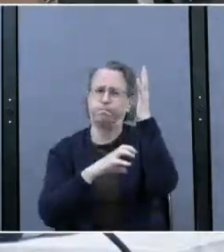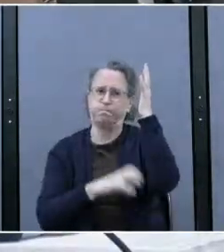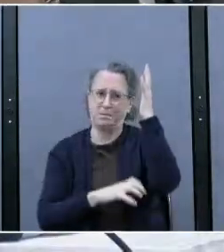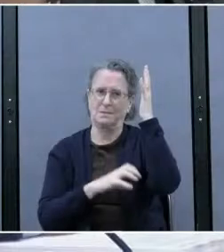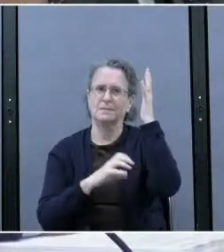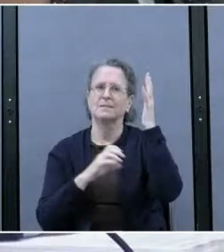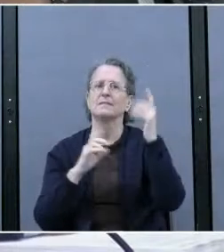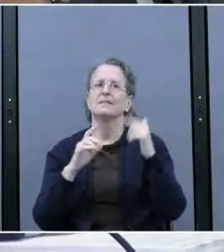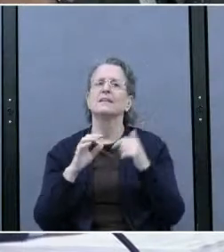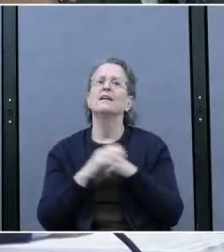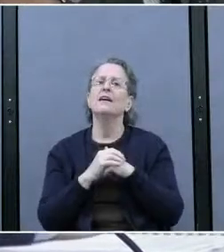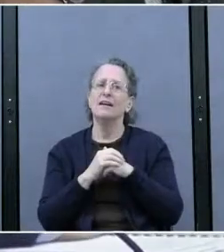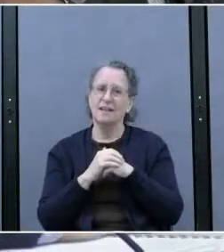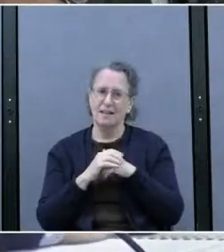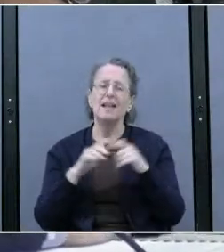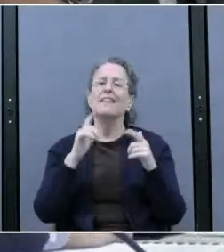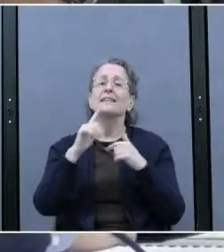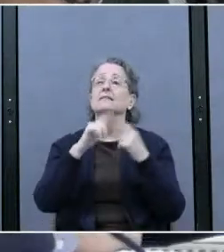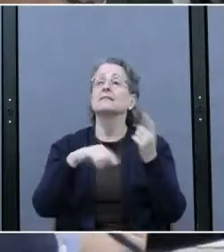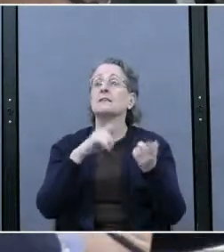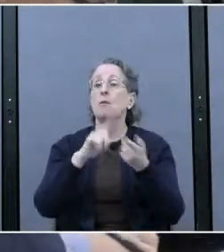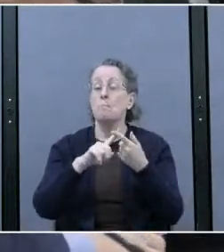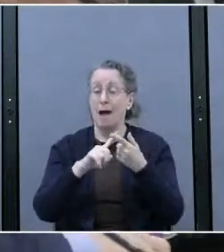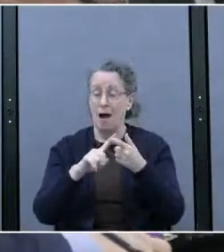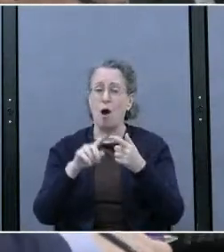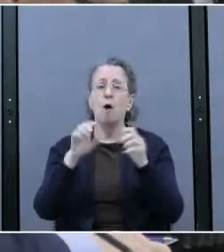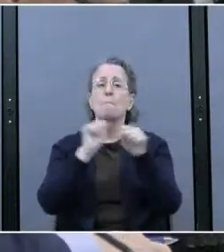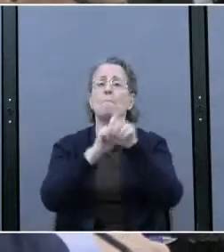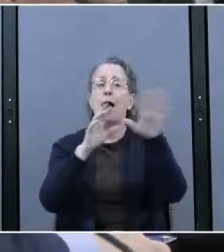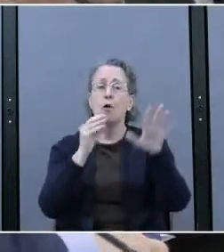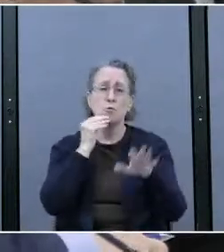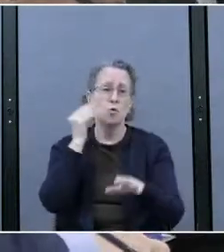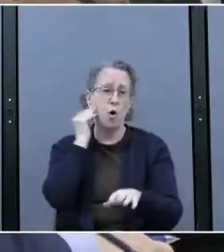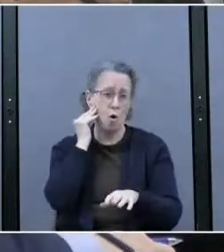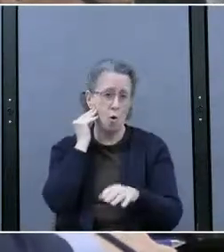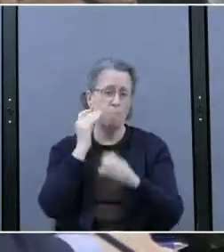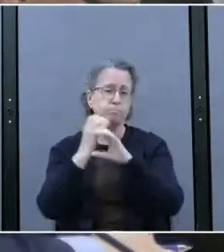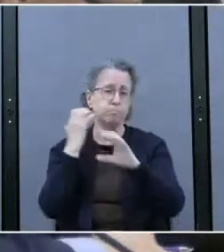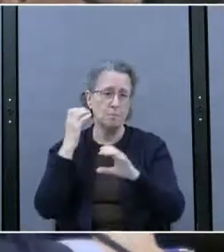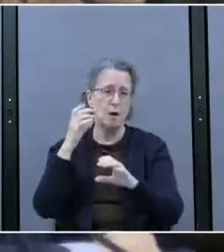this is an article that is about raising and appropriating the sum of